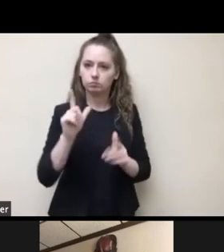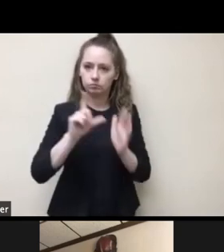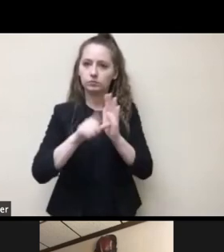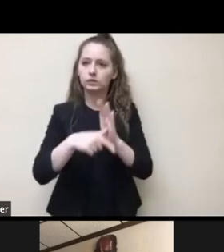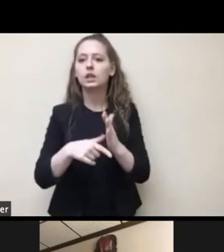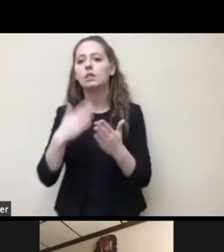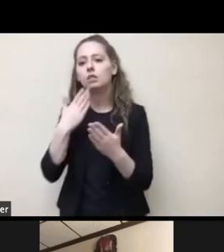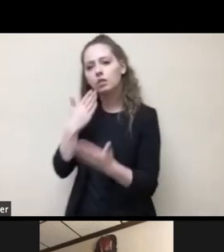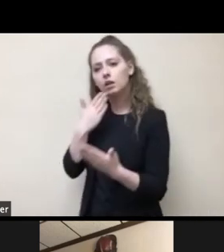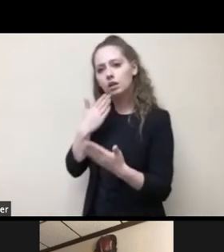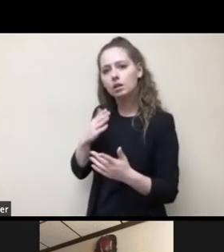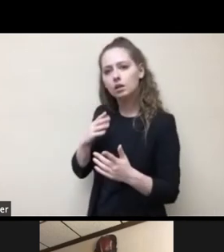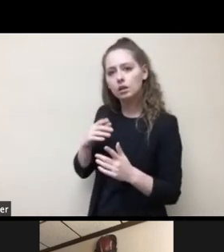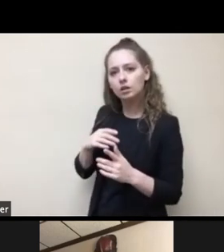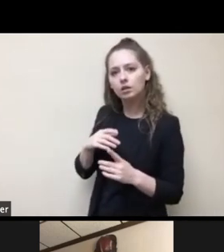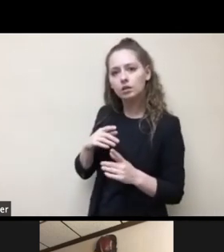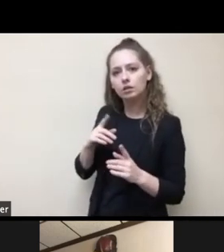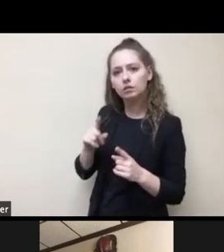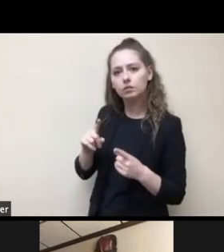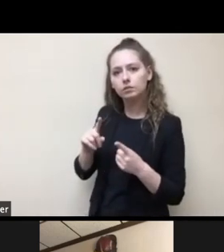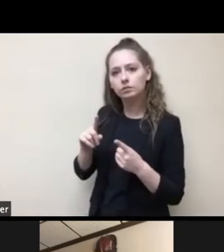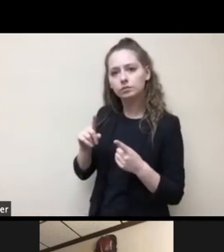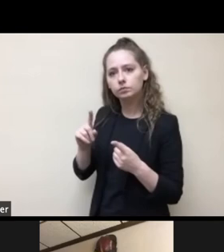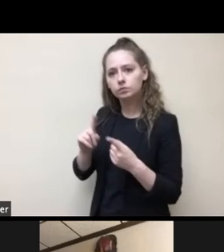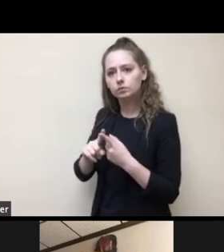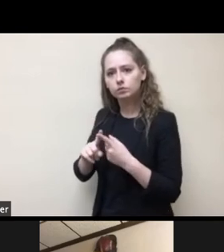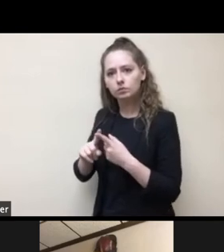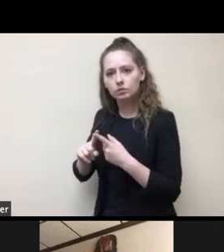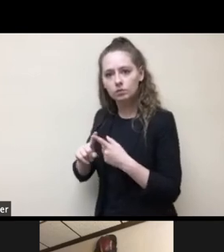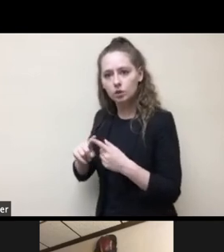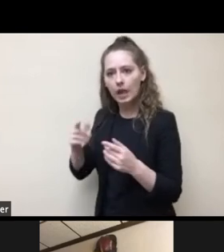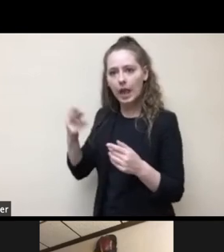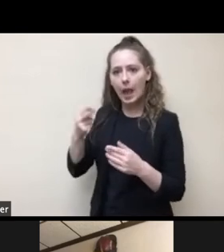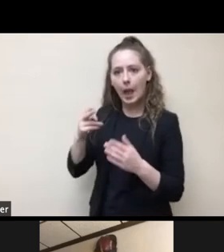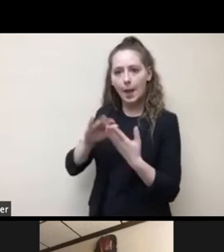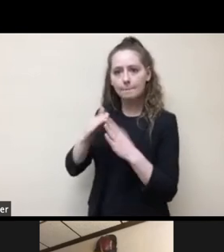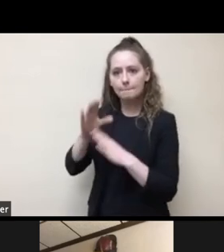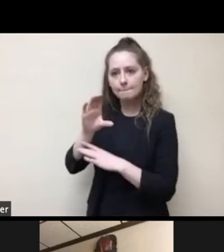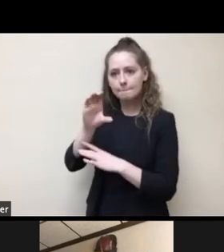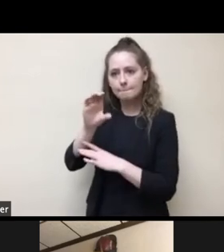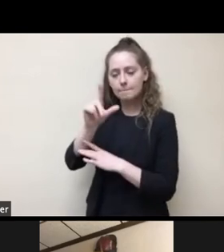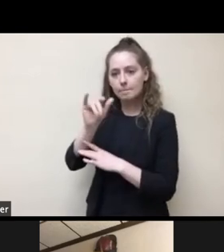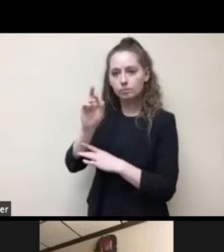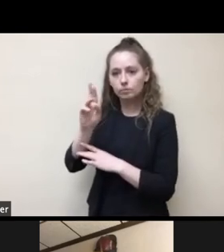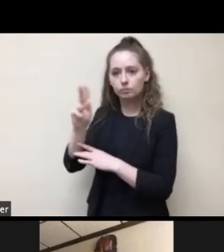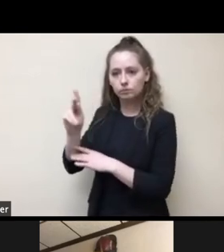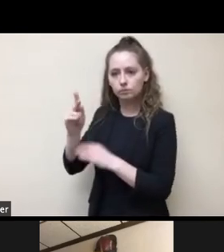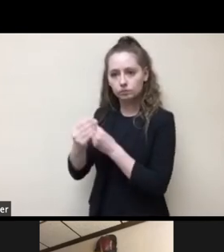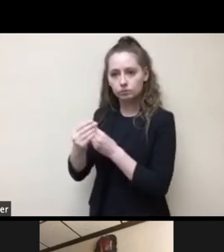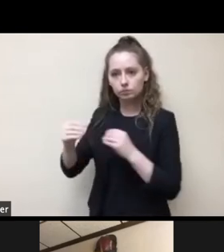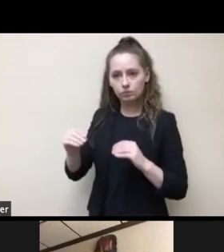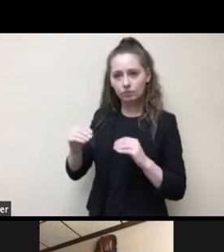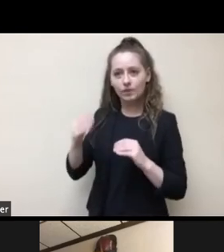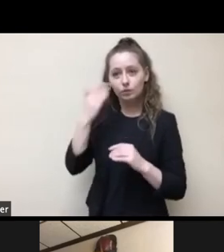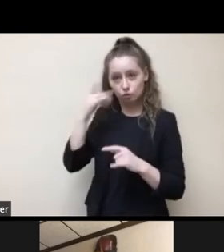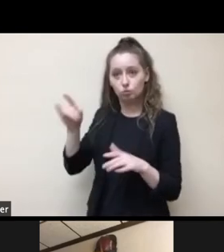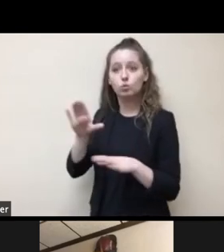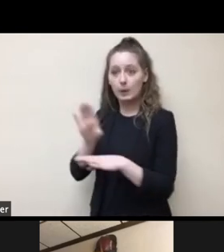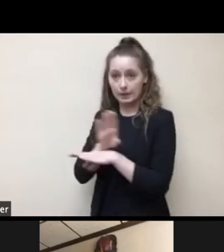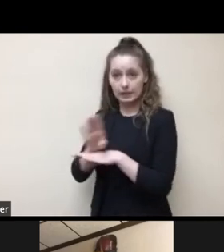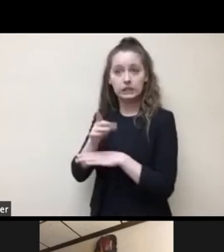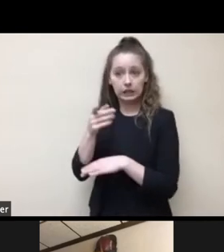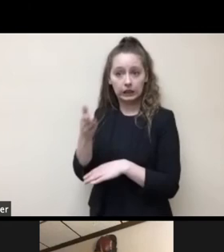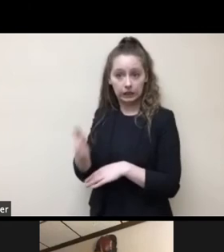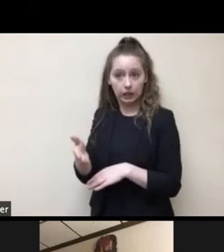Susie Demopoulos from the Hammond City Clerk's Office. I know you guys are doing business down there in the clerk's office. I just wanted to make sure that